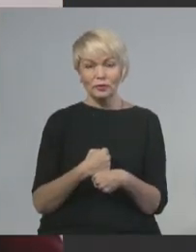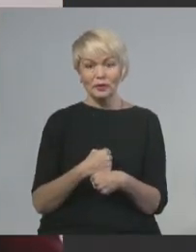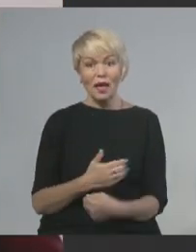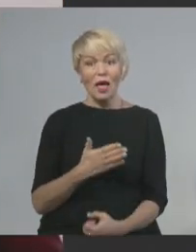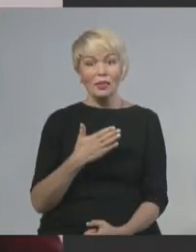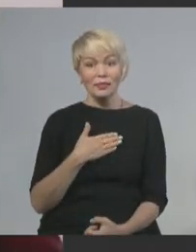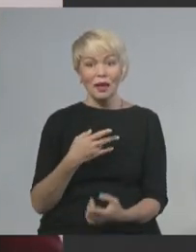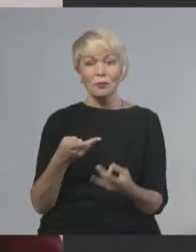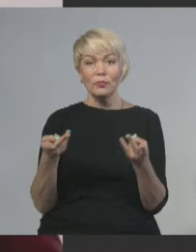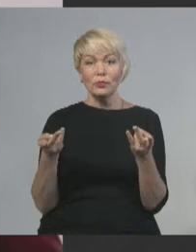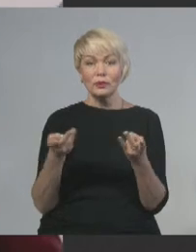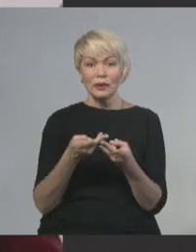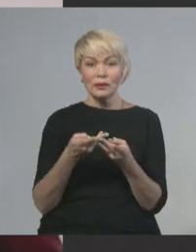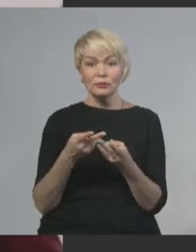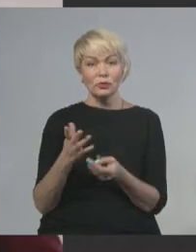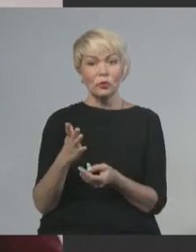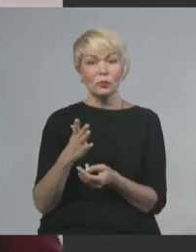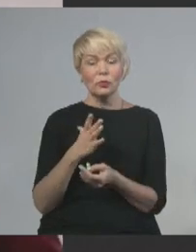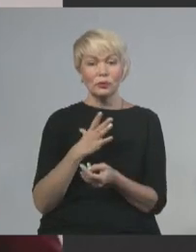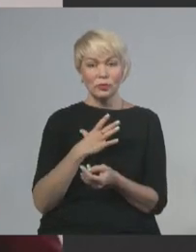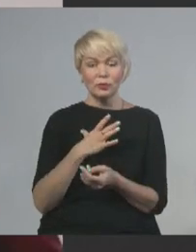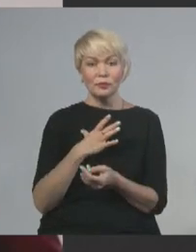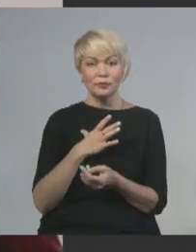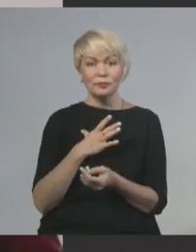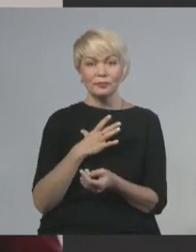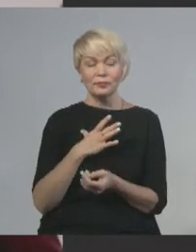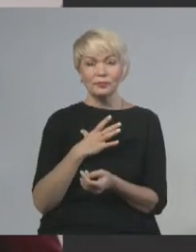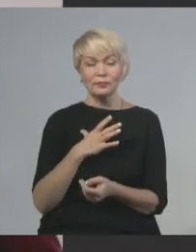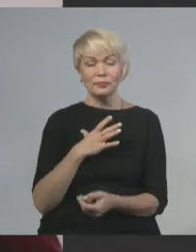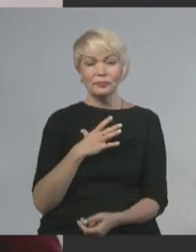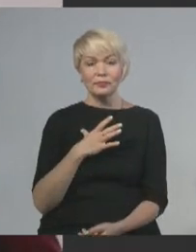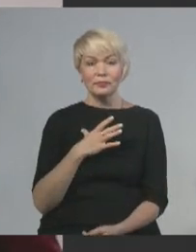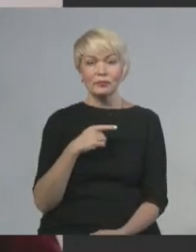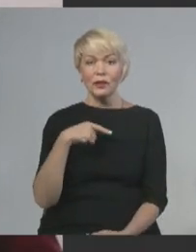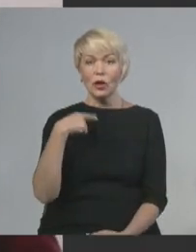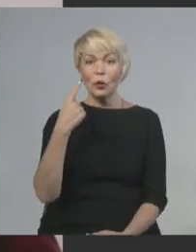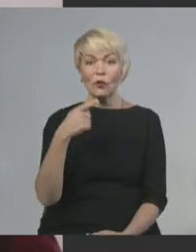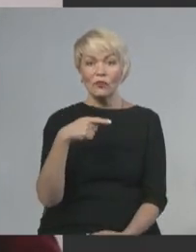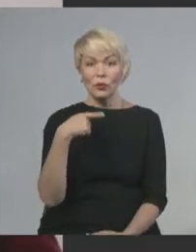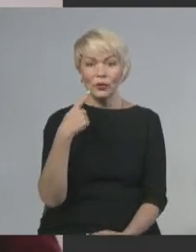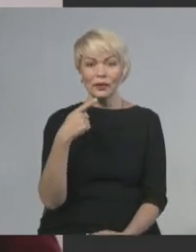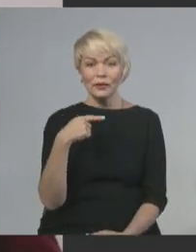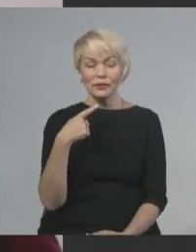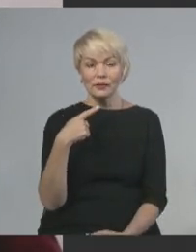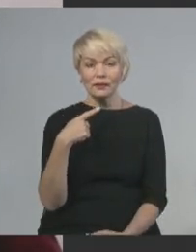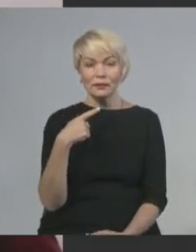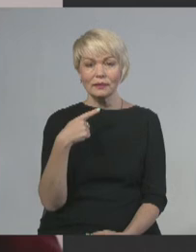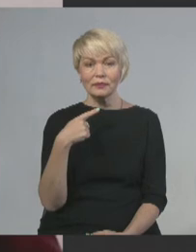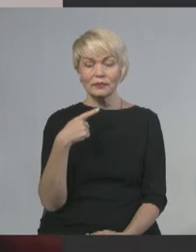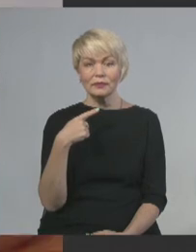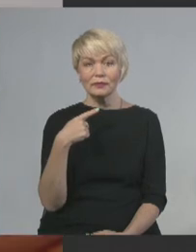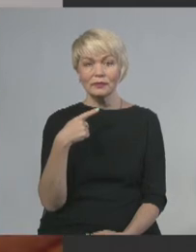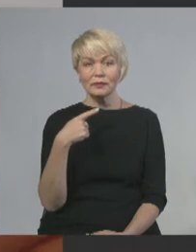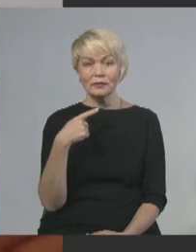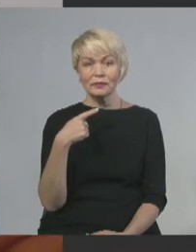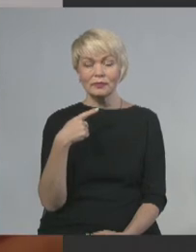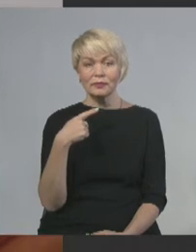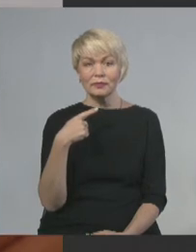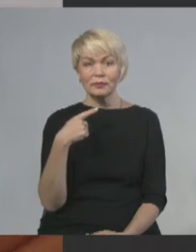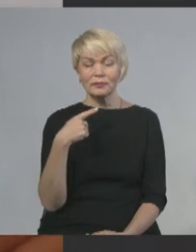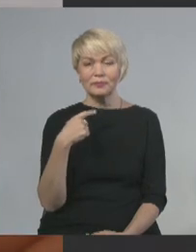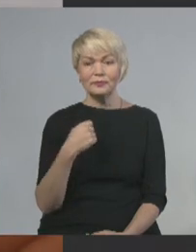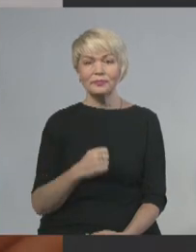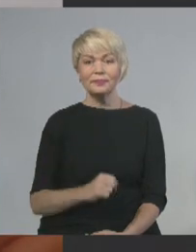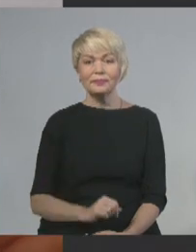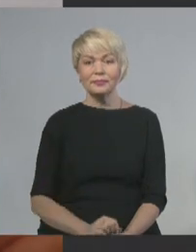on the on the air to be there to be to hear themselves the on our blasting and that is